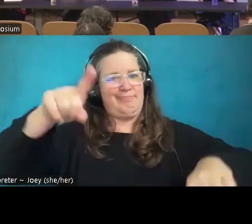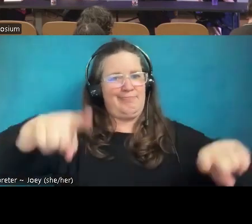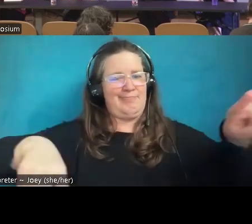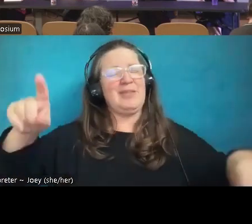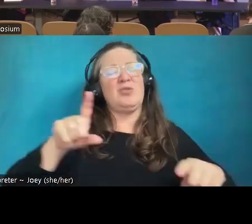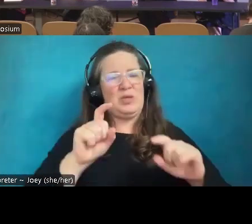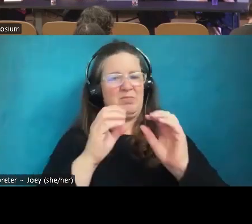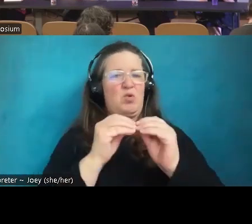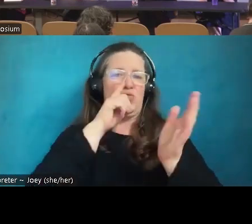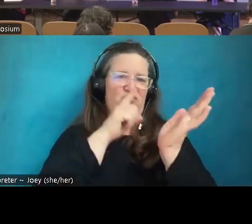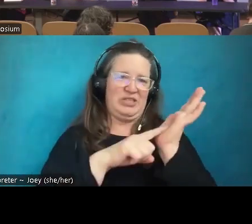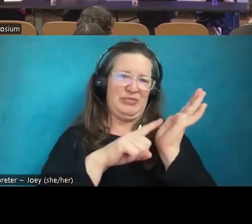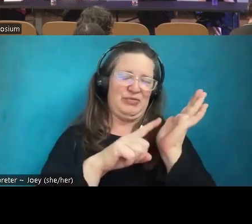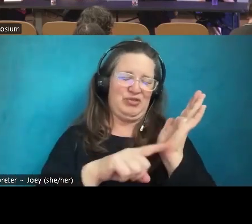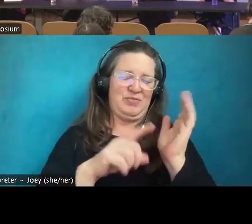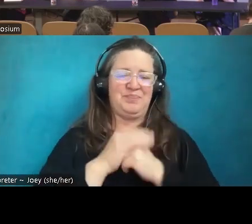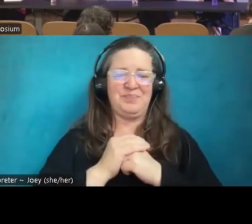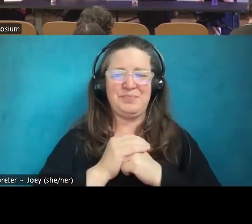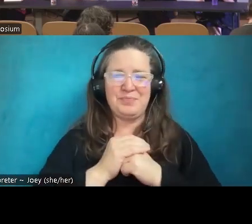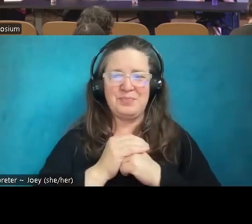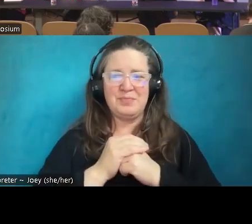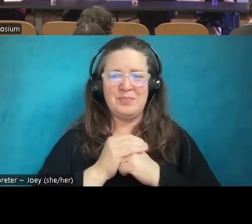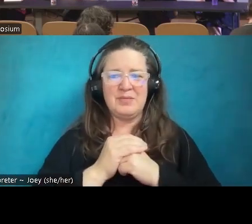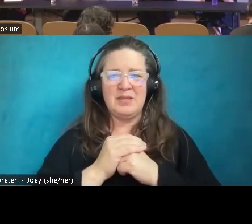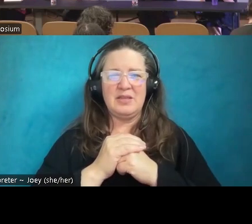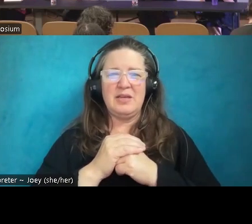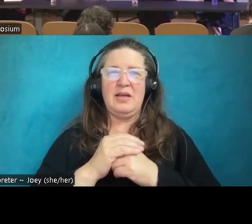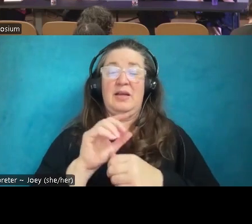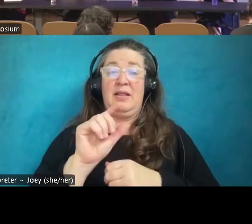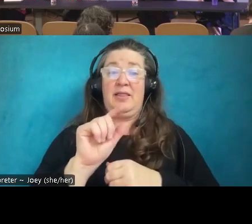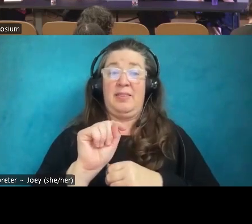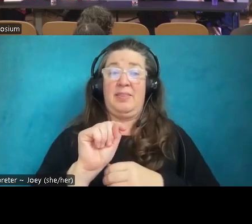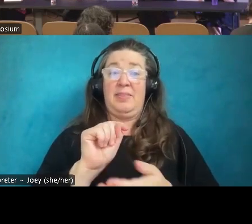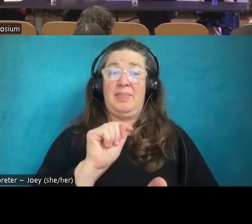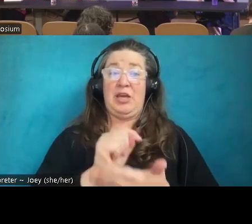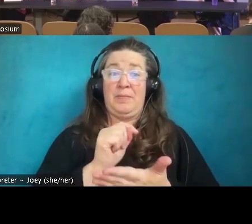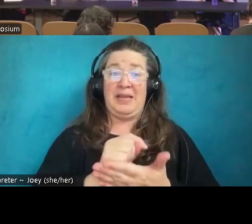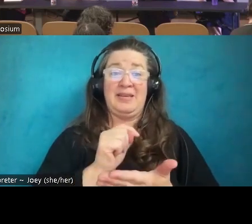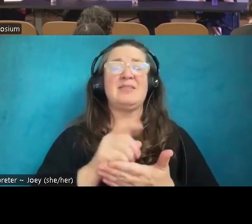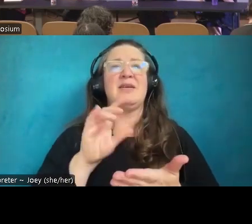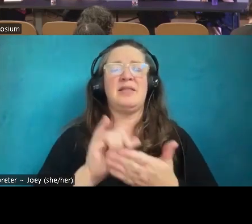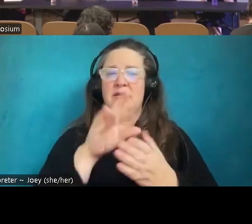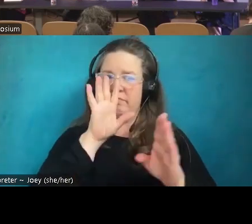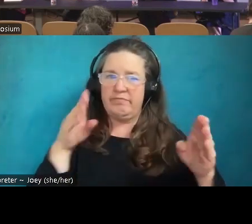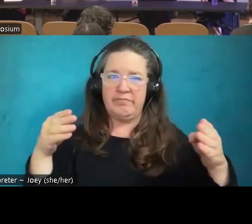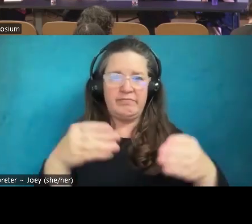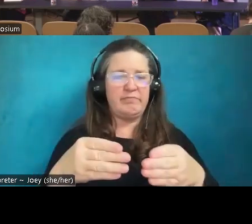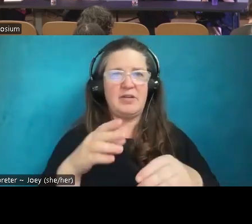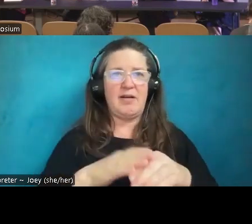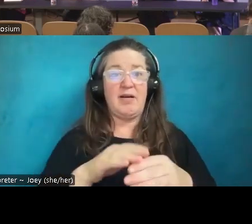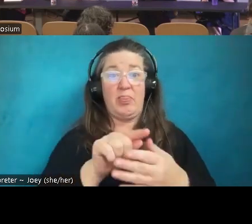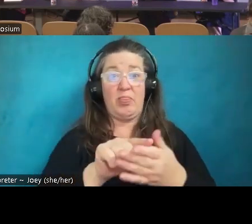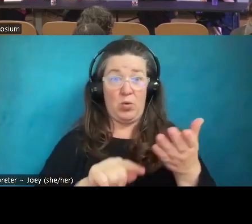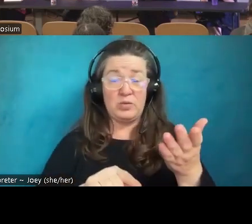done on that. And I think therapies that target those